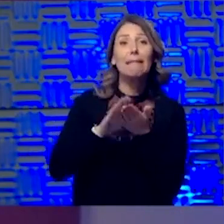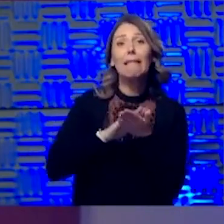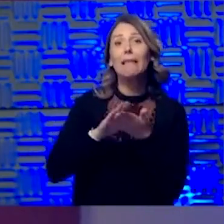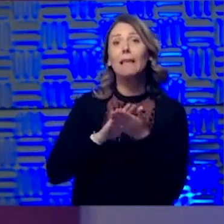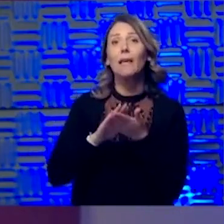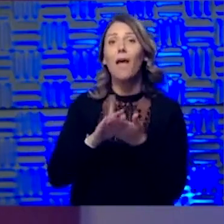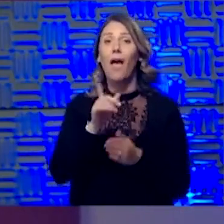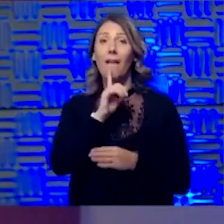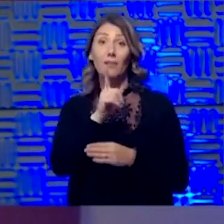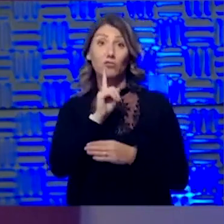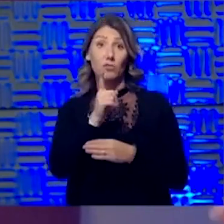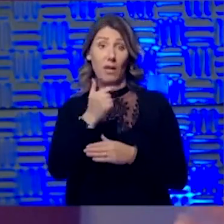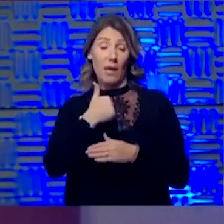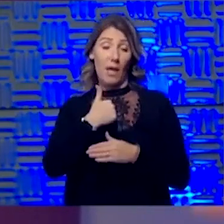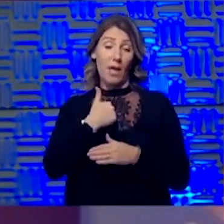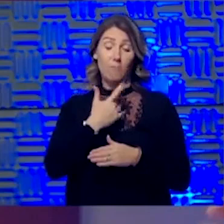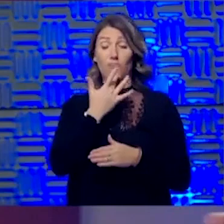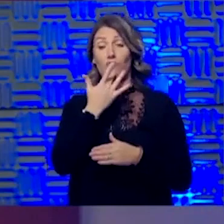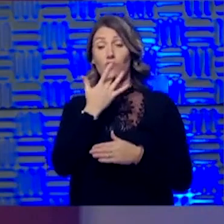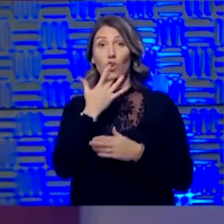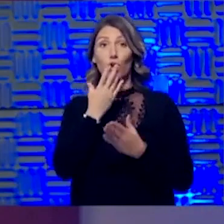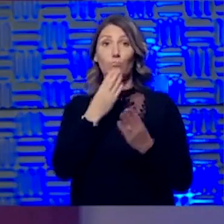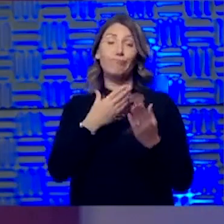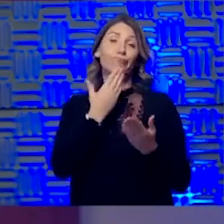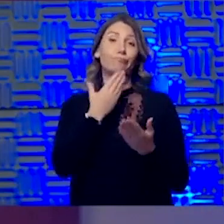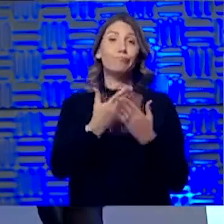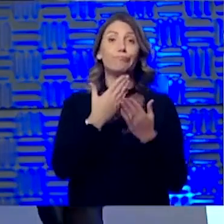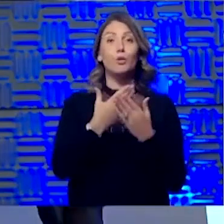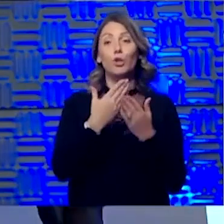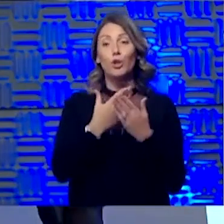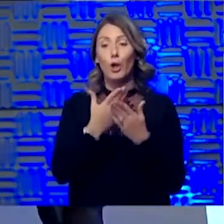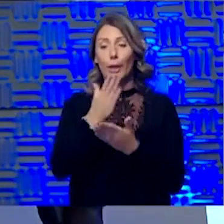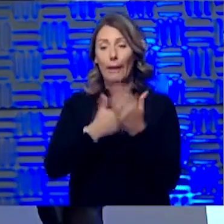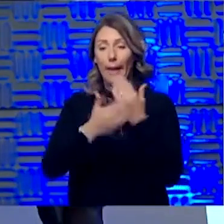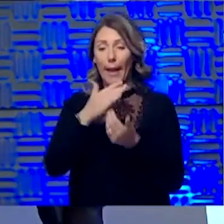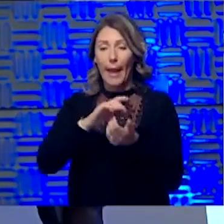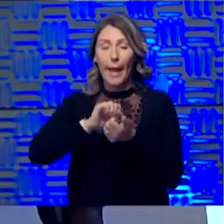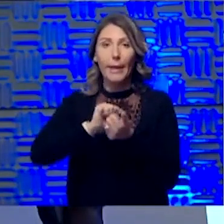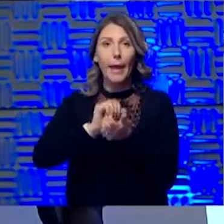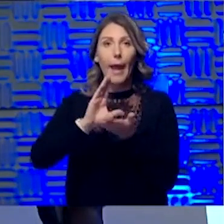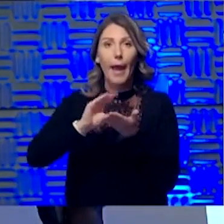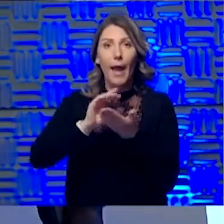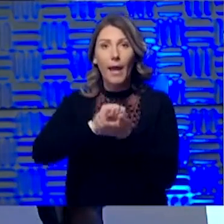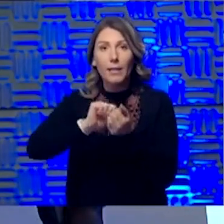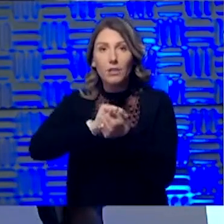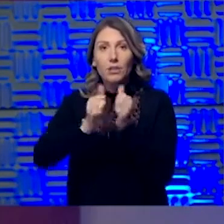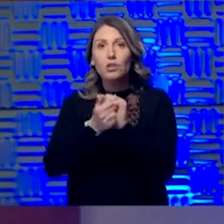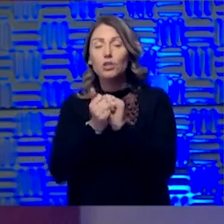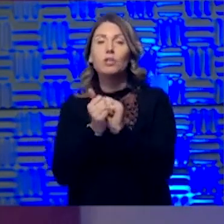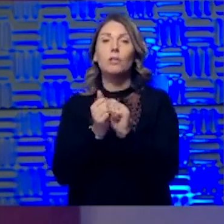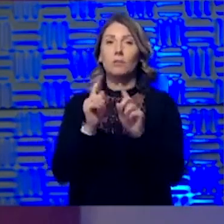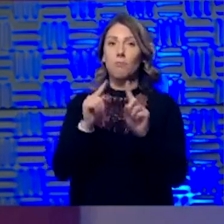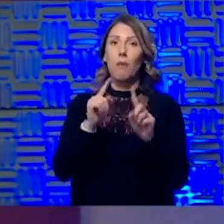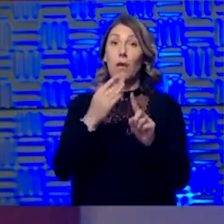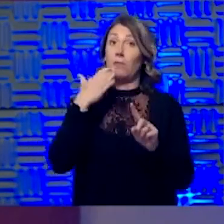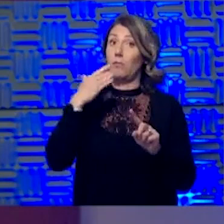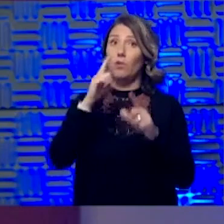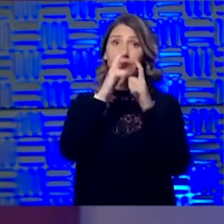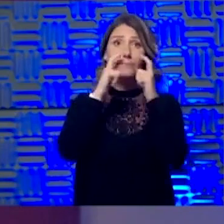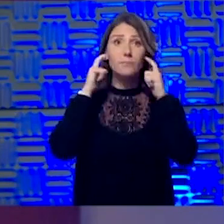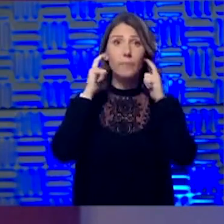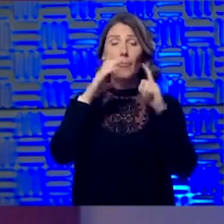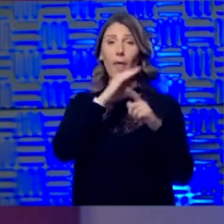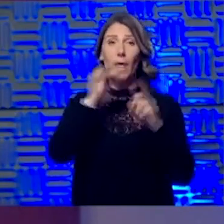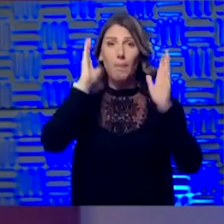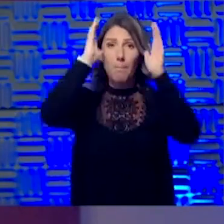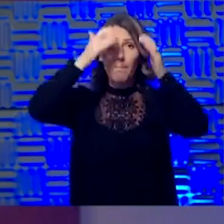rather good hand hygiene practices versus gloves. But face shield and mask you're good with? Yeah, absolutely, Yeah. especially if they're